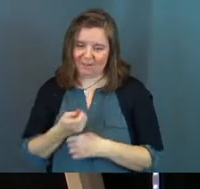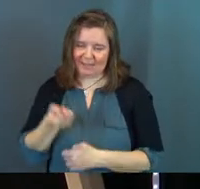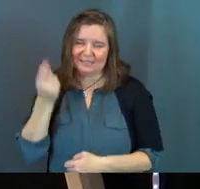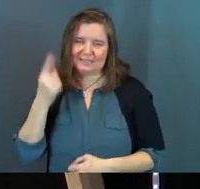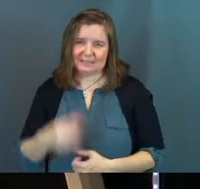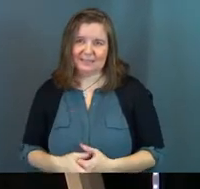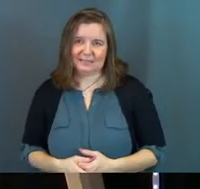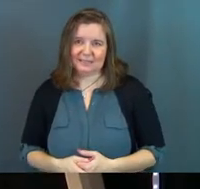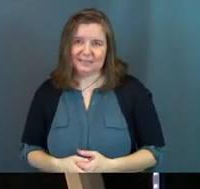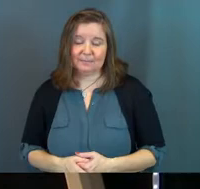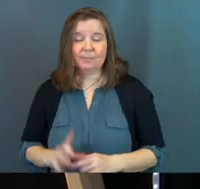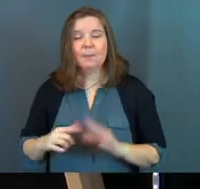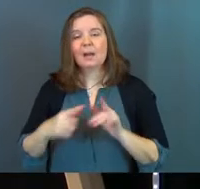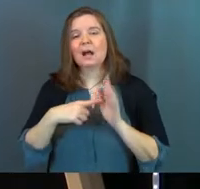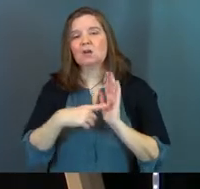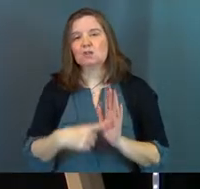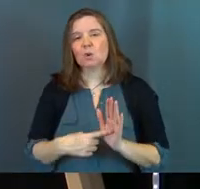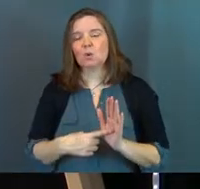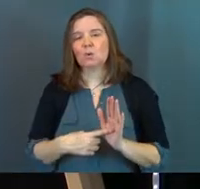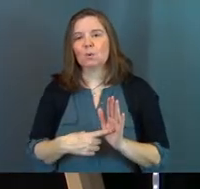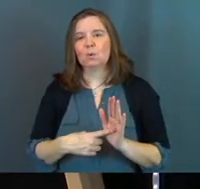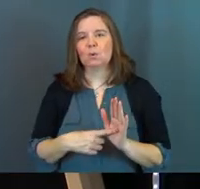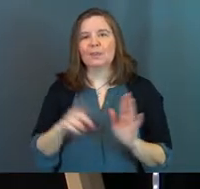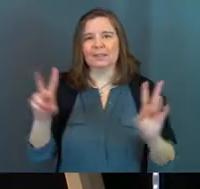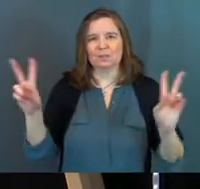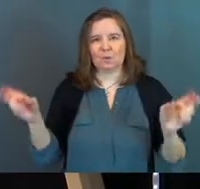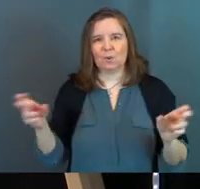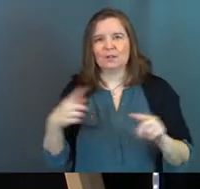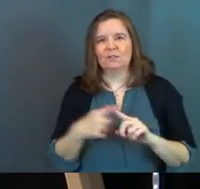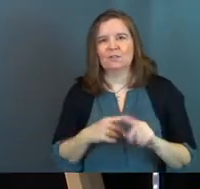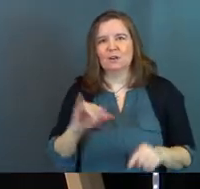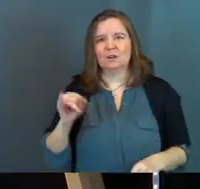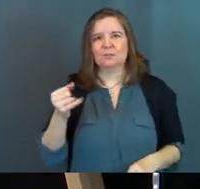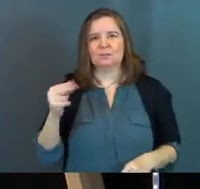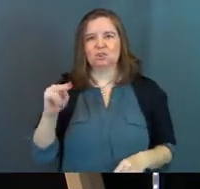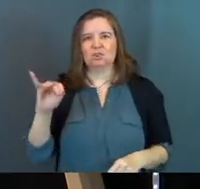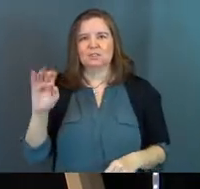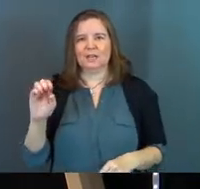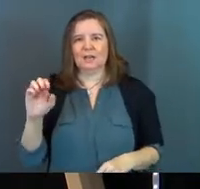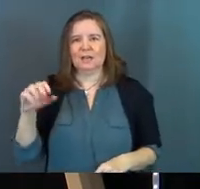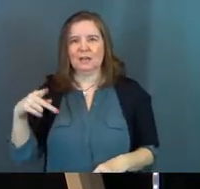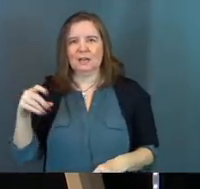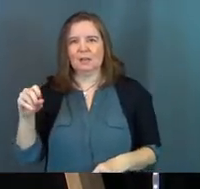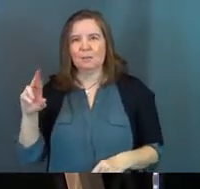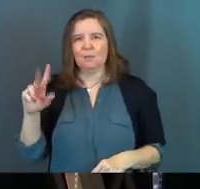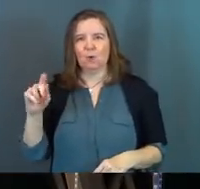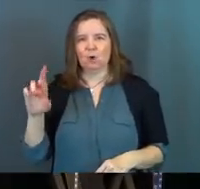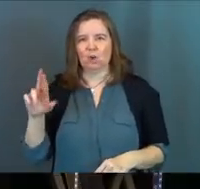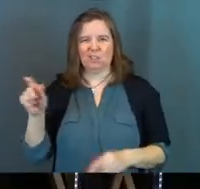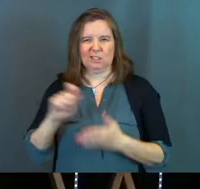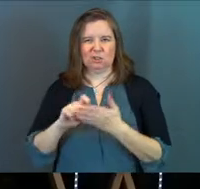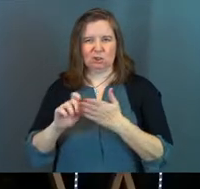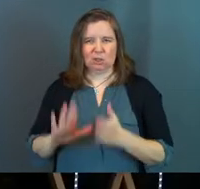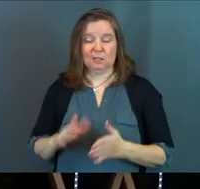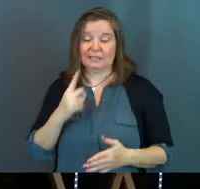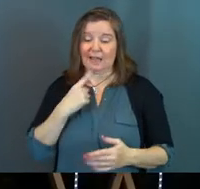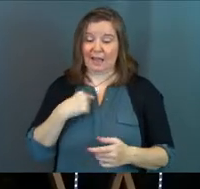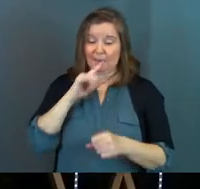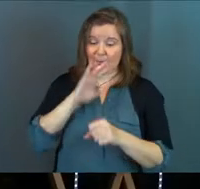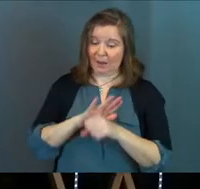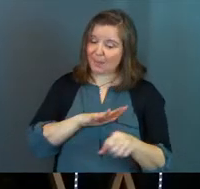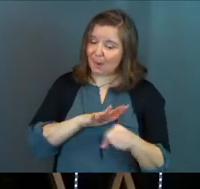sense. But I'll show you this this quote. This is from Janie Porter. She's a journalist, and she says this. She says, I